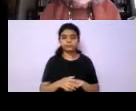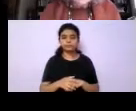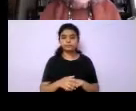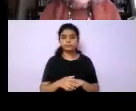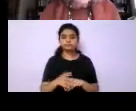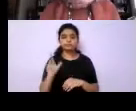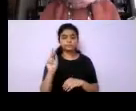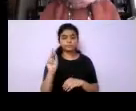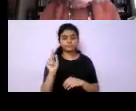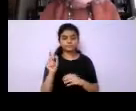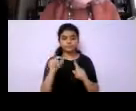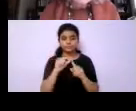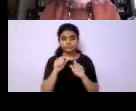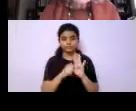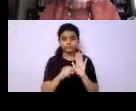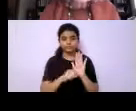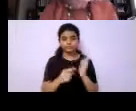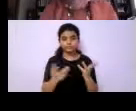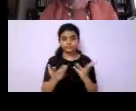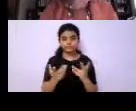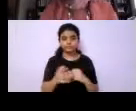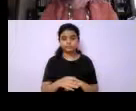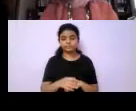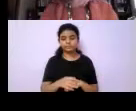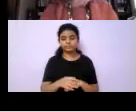second principle,